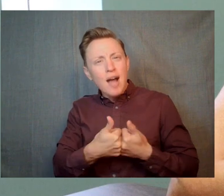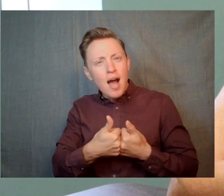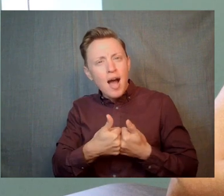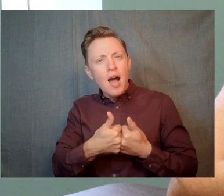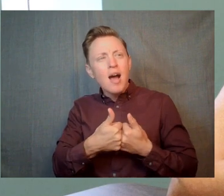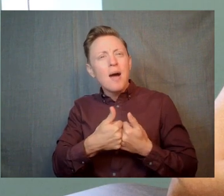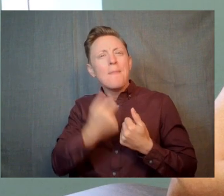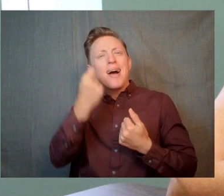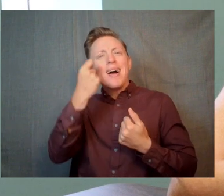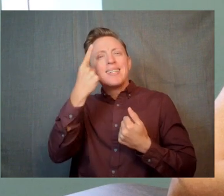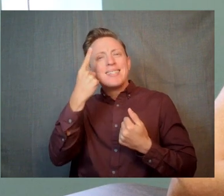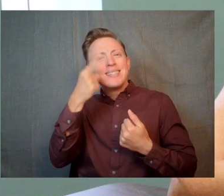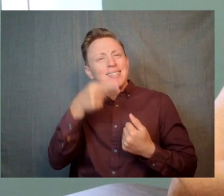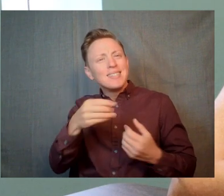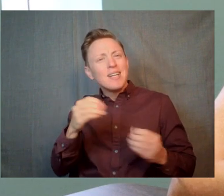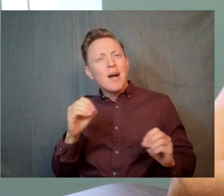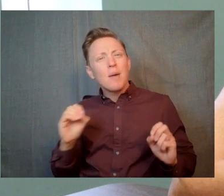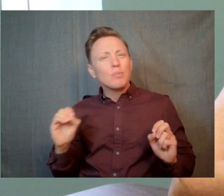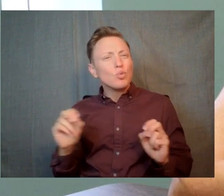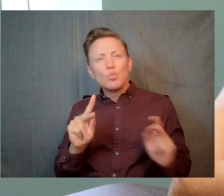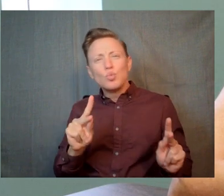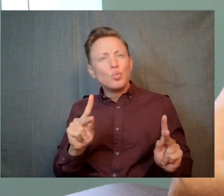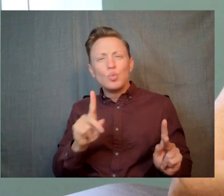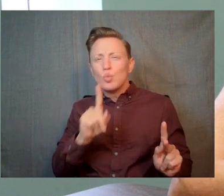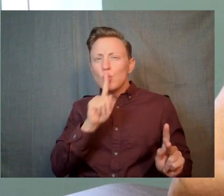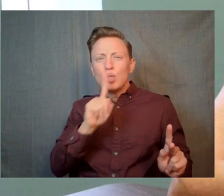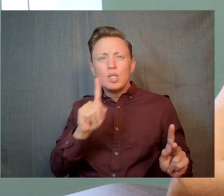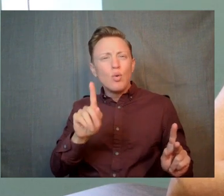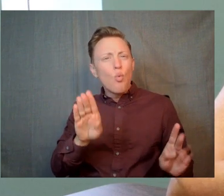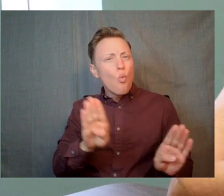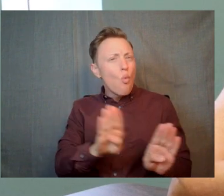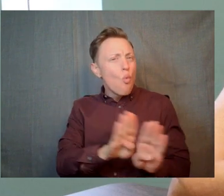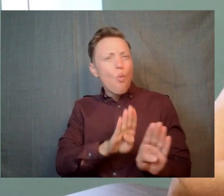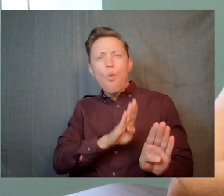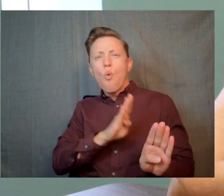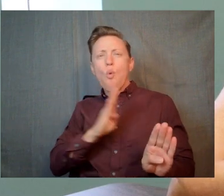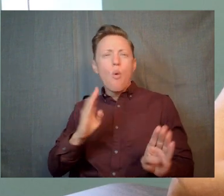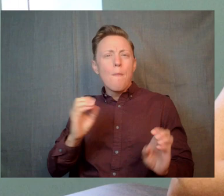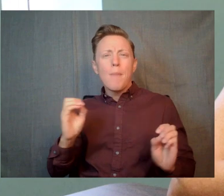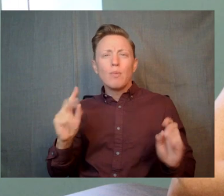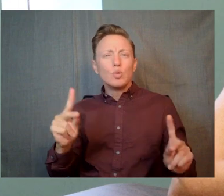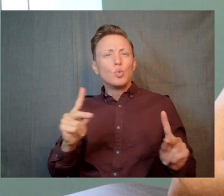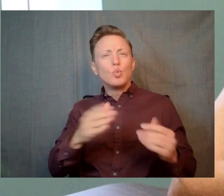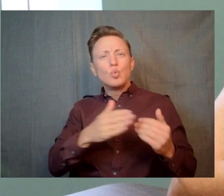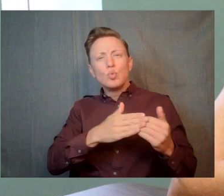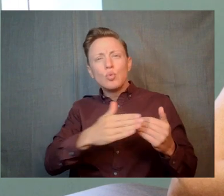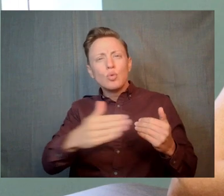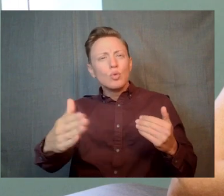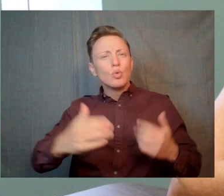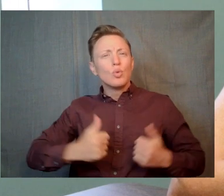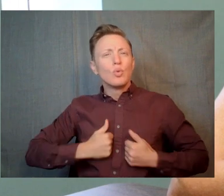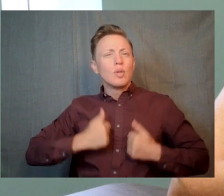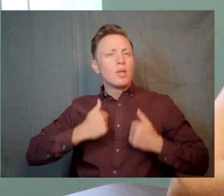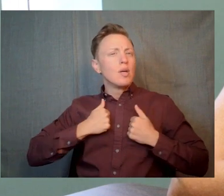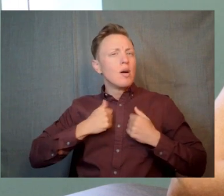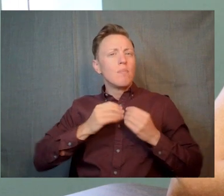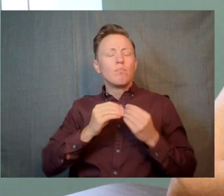you open the door to many services that make your life easier.